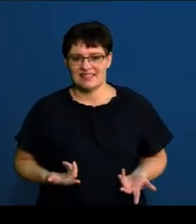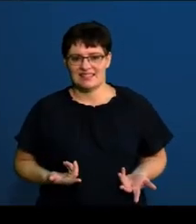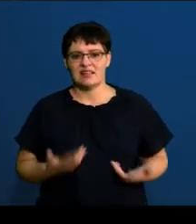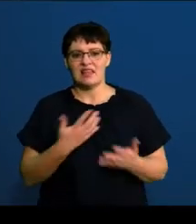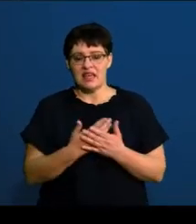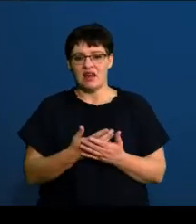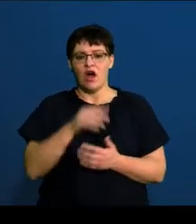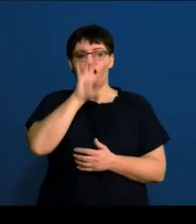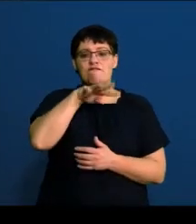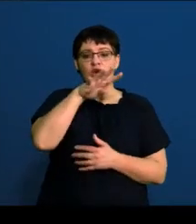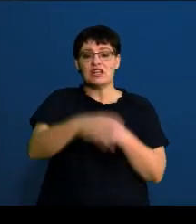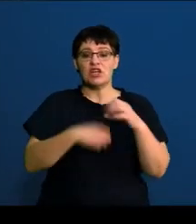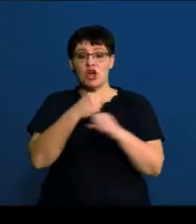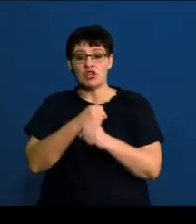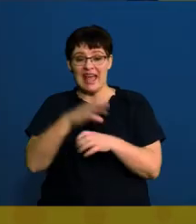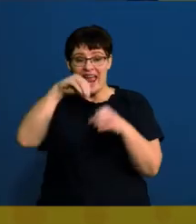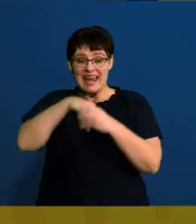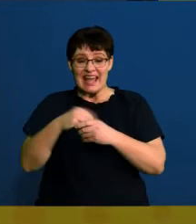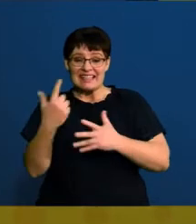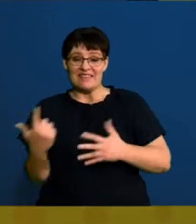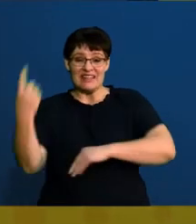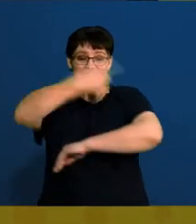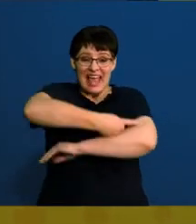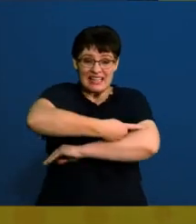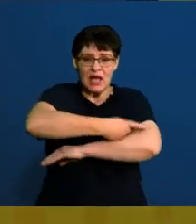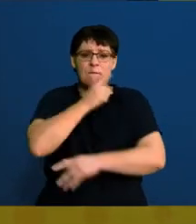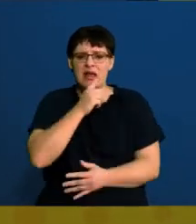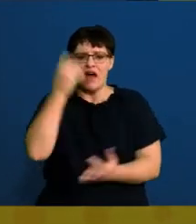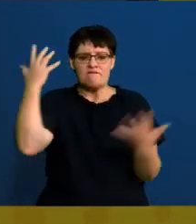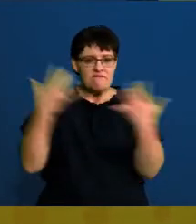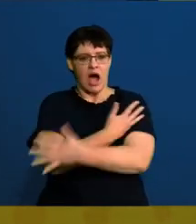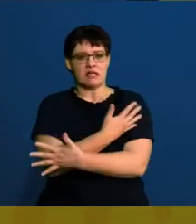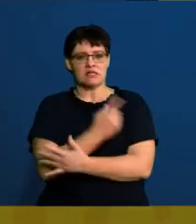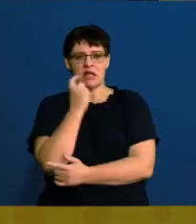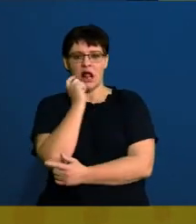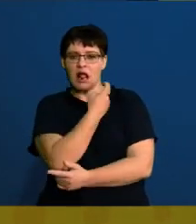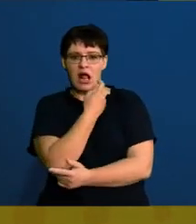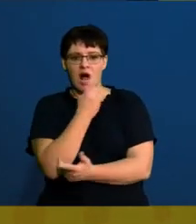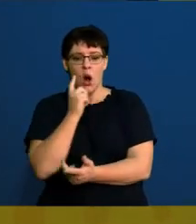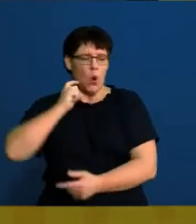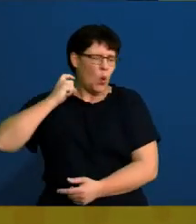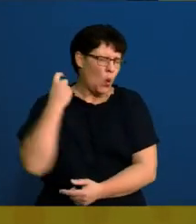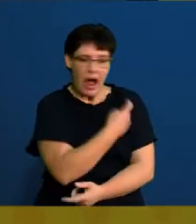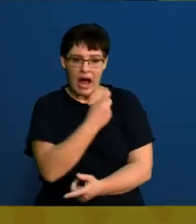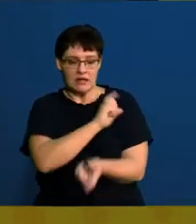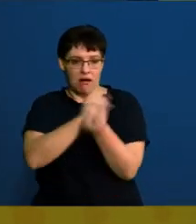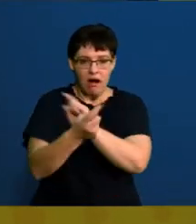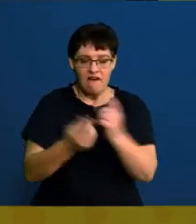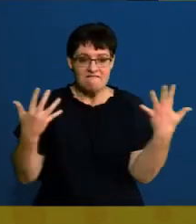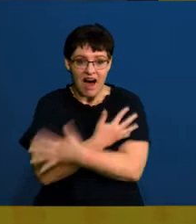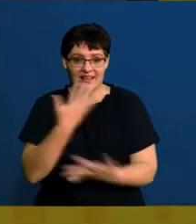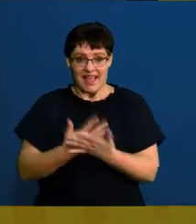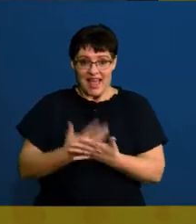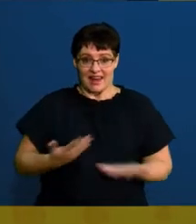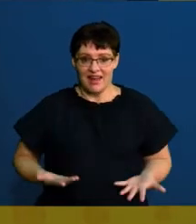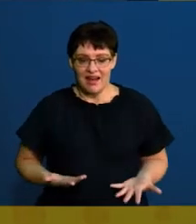14 years in 7 days. It's also a quick fix. It can be done very, very quickly. So it's actually going to be